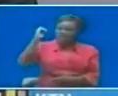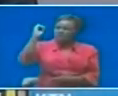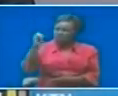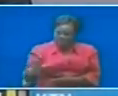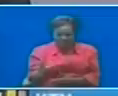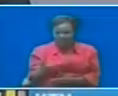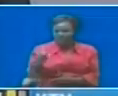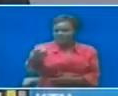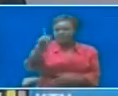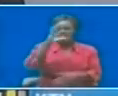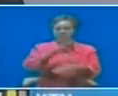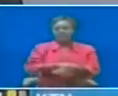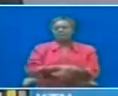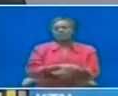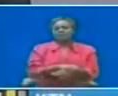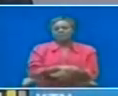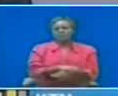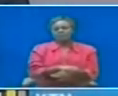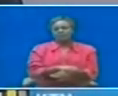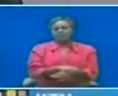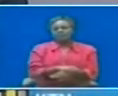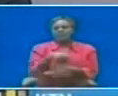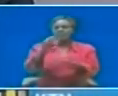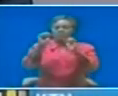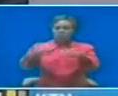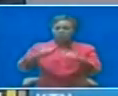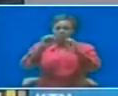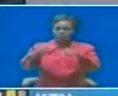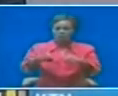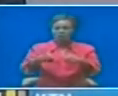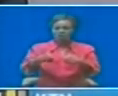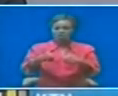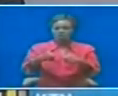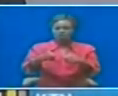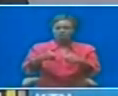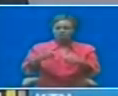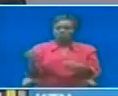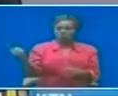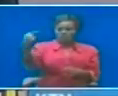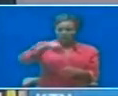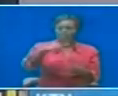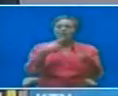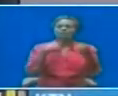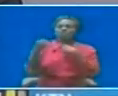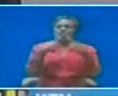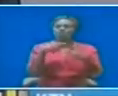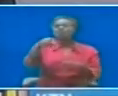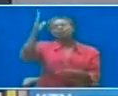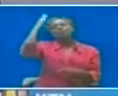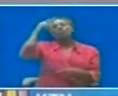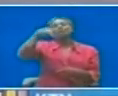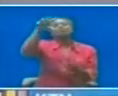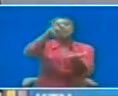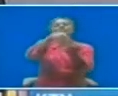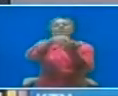quite a substantial chunk of money to be able to grace their occasions and talk. So you need to find out where are